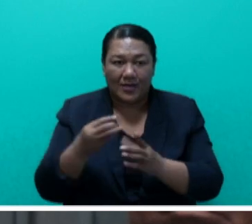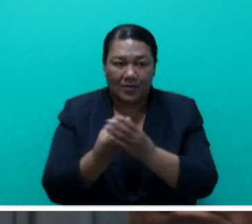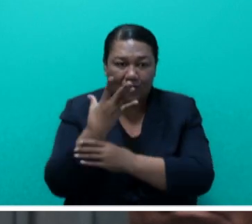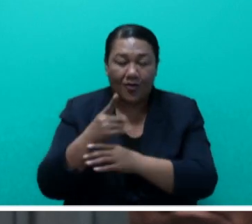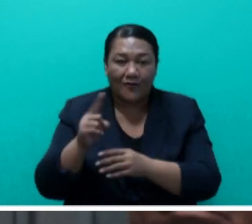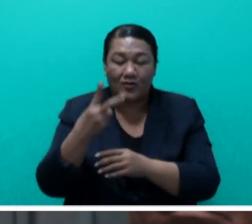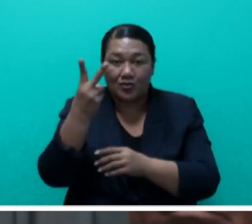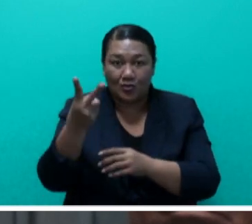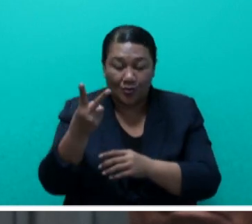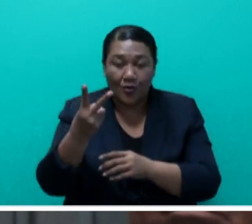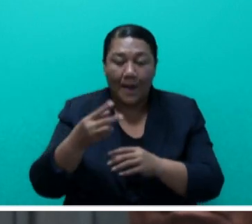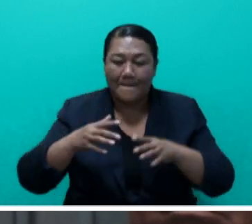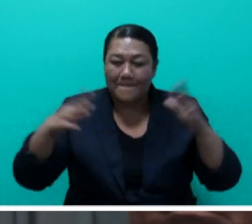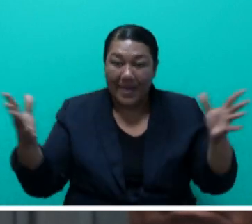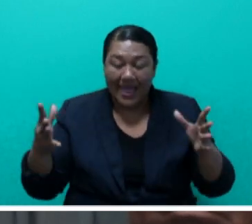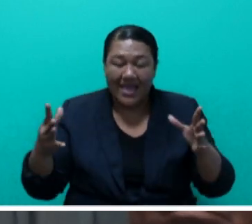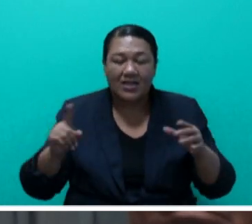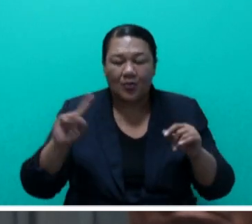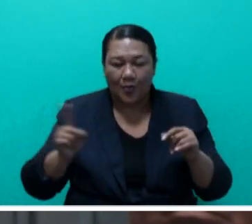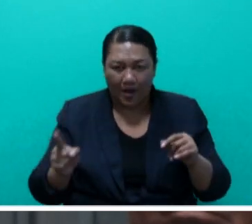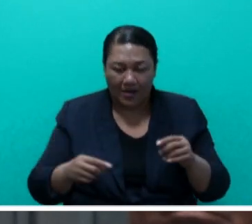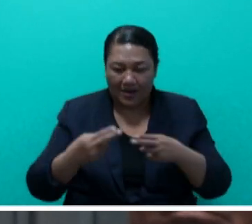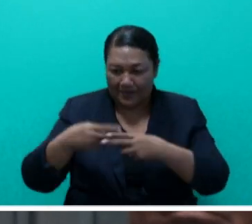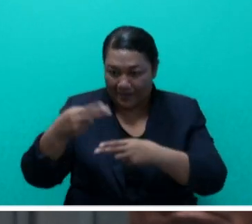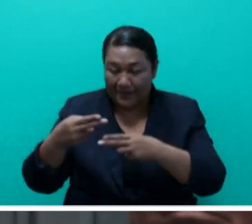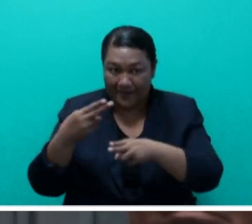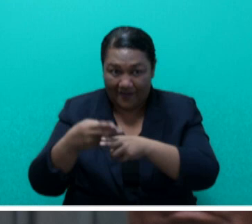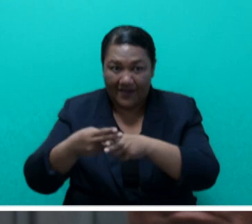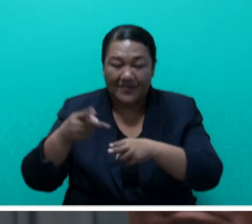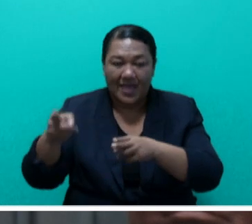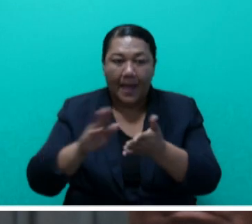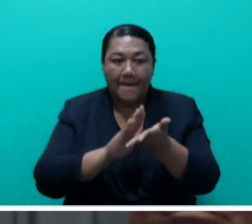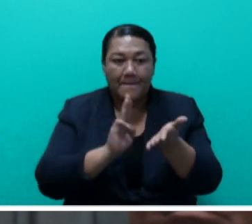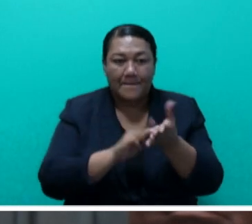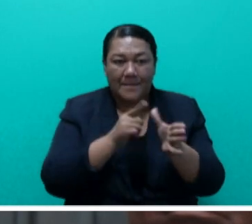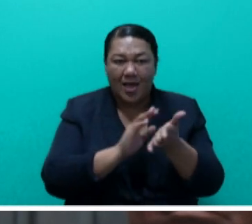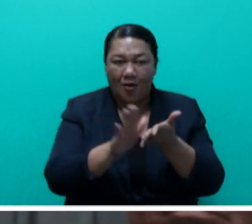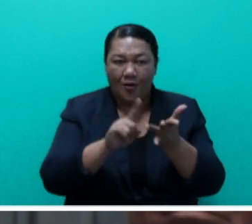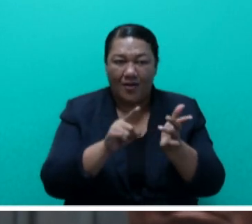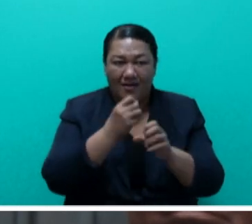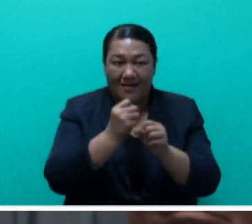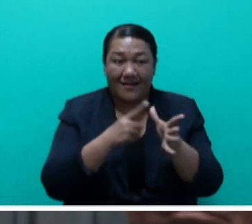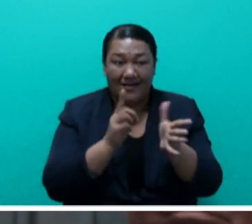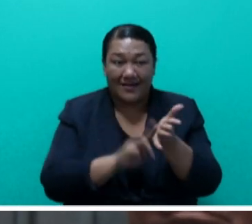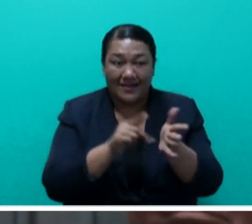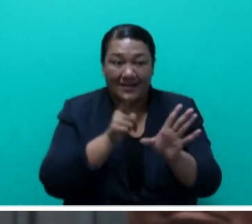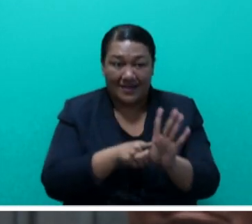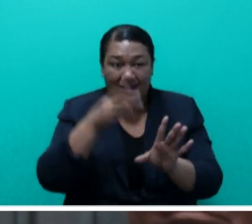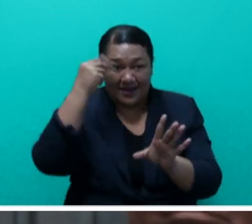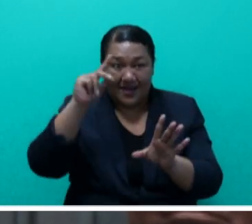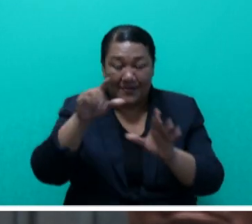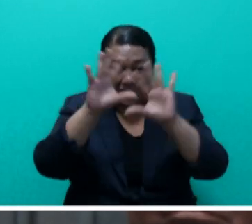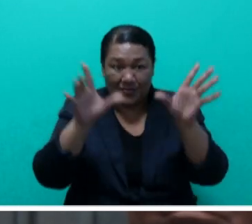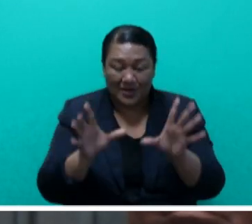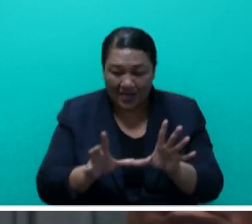major plantation species, pine and mahogany, contributing to their current success. But it's not only these species which are